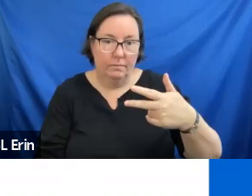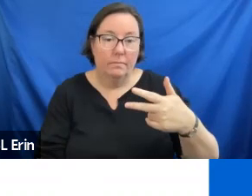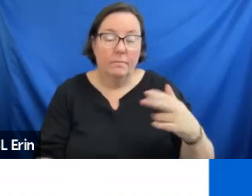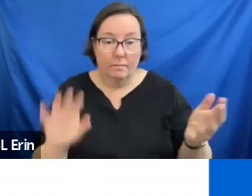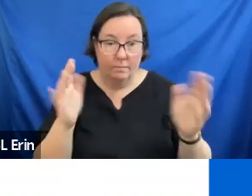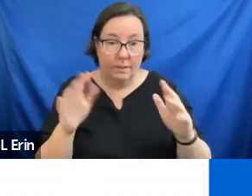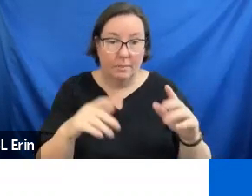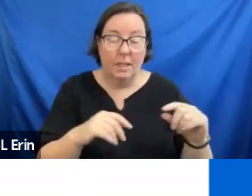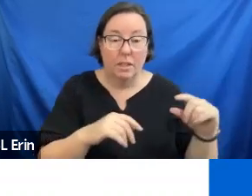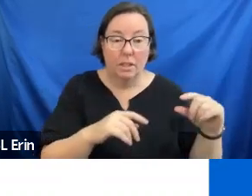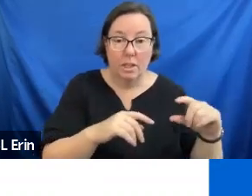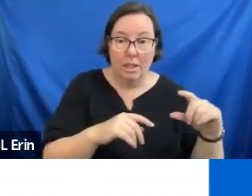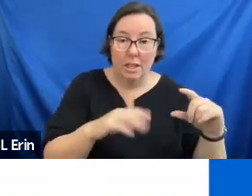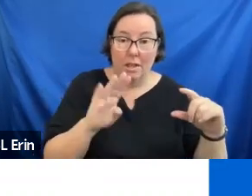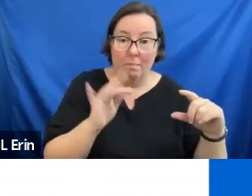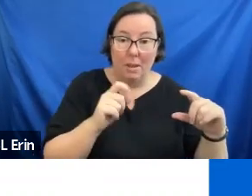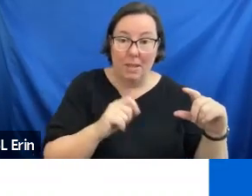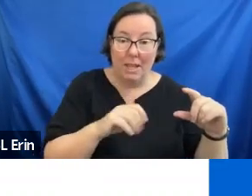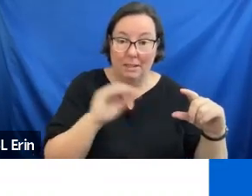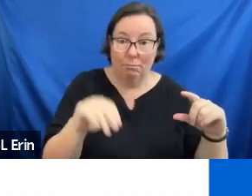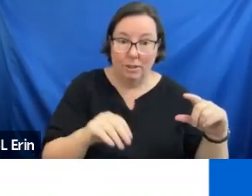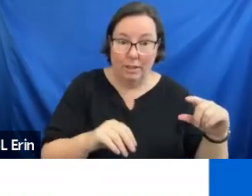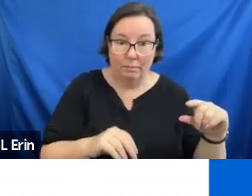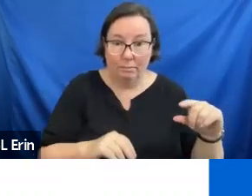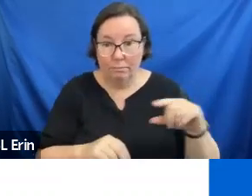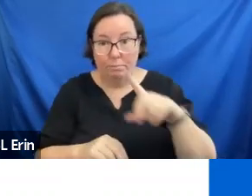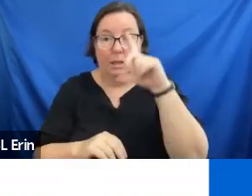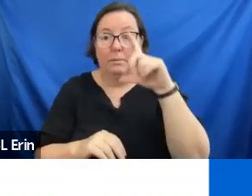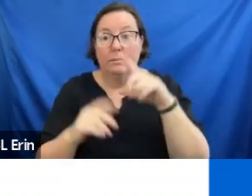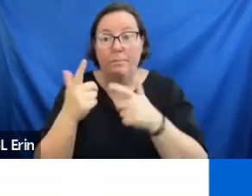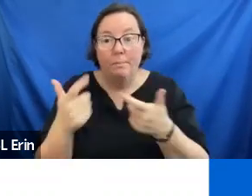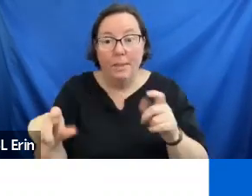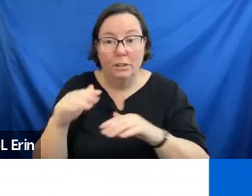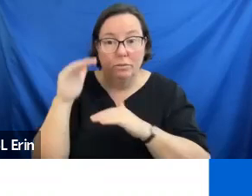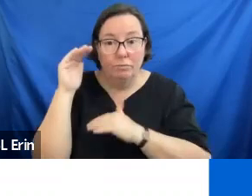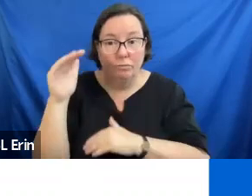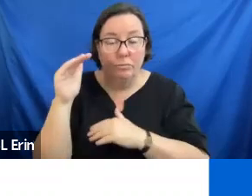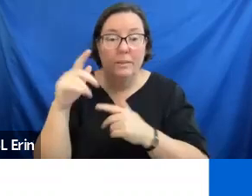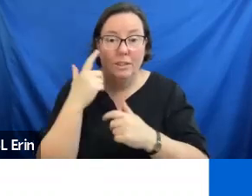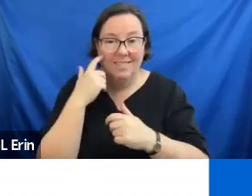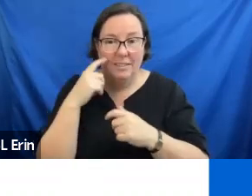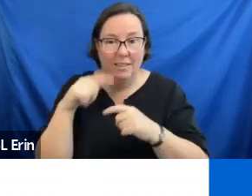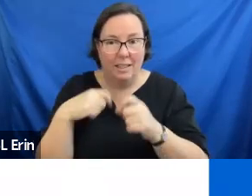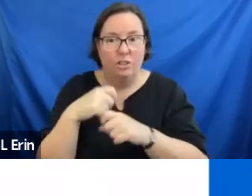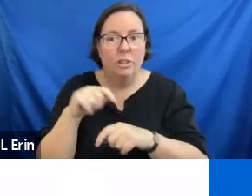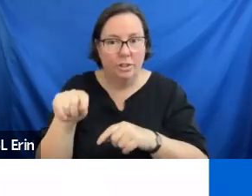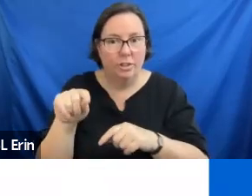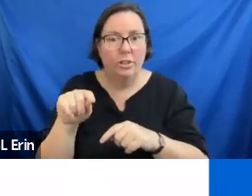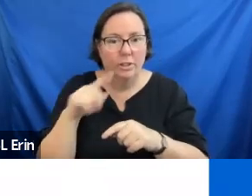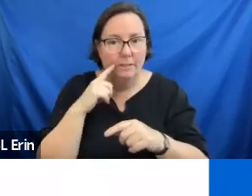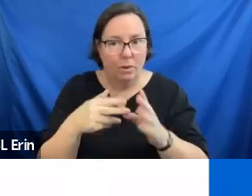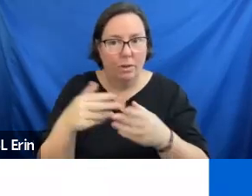just talked about, that the percentage of BPS students increased significantly in terms of